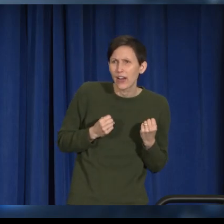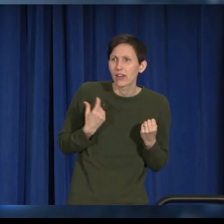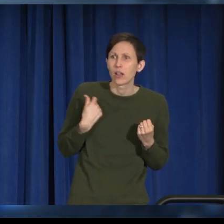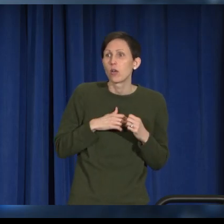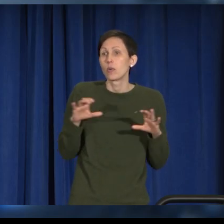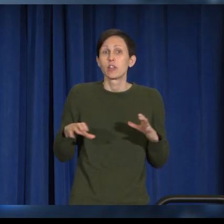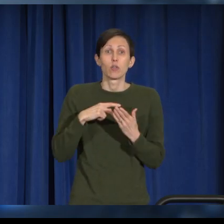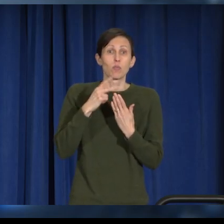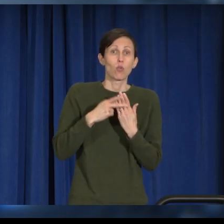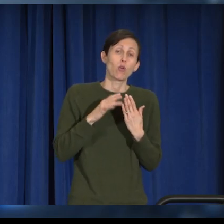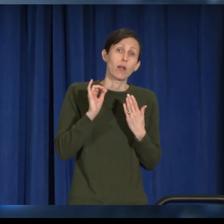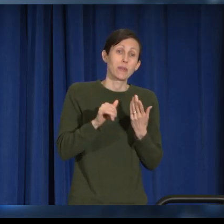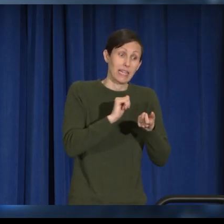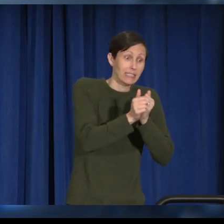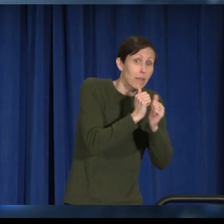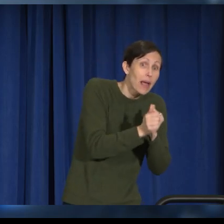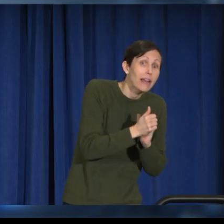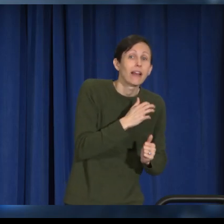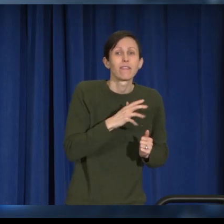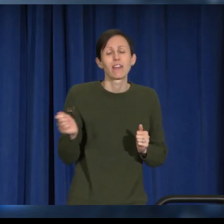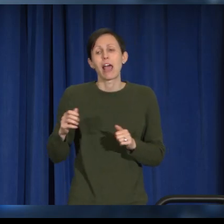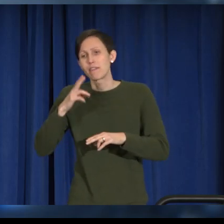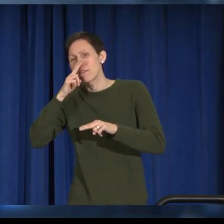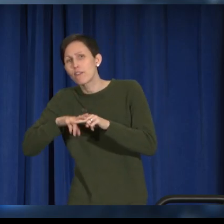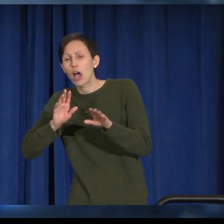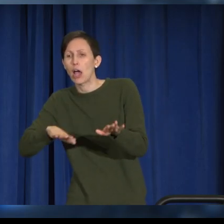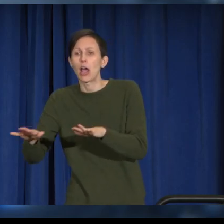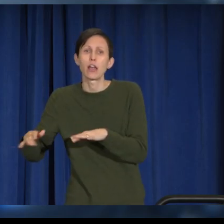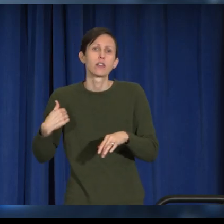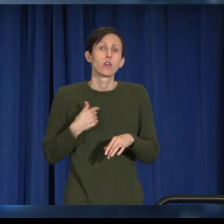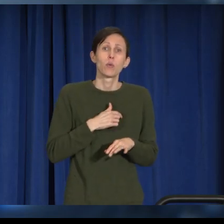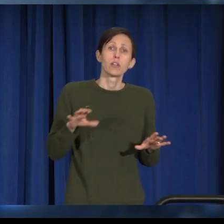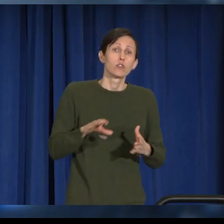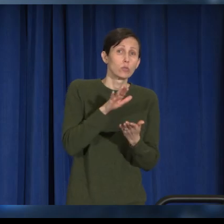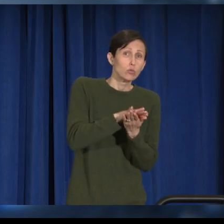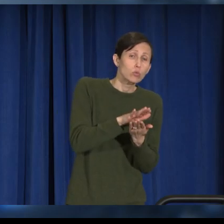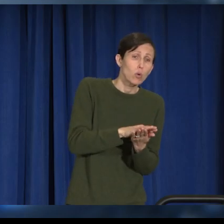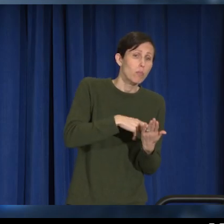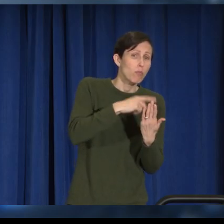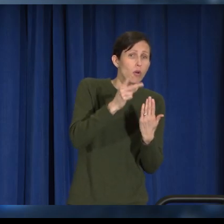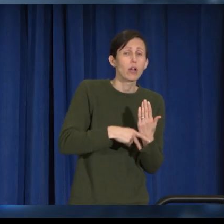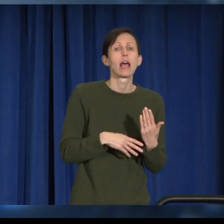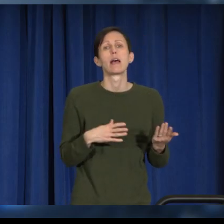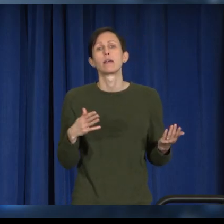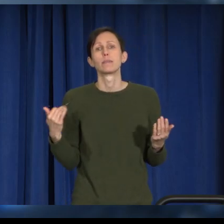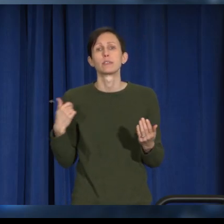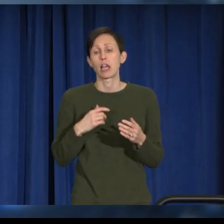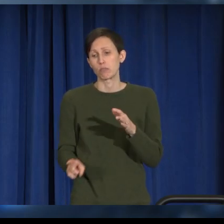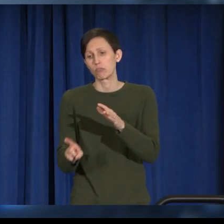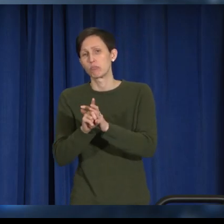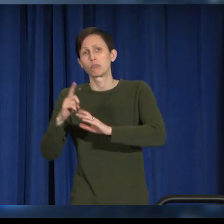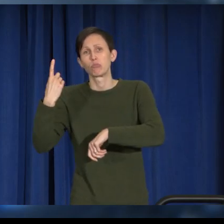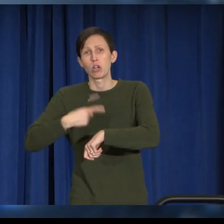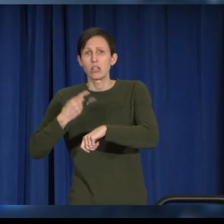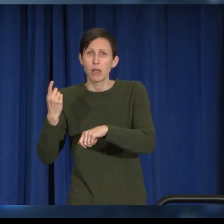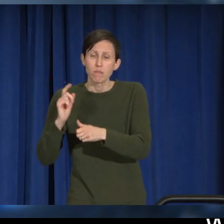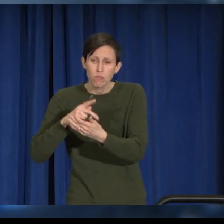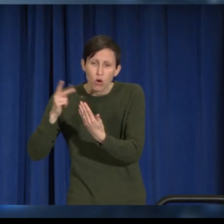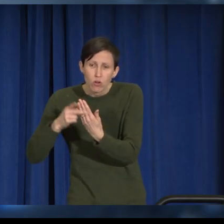that's competitive and recreational. Sure, we do schools programming, drop-in programming. Why does sports